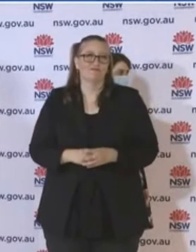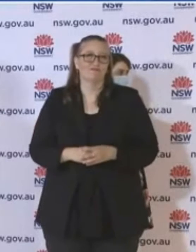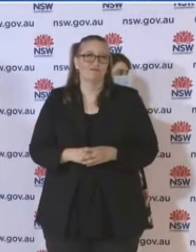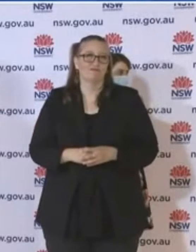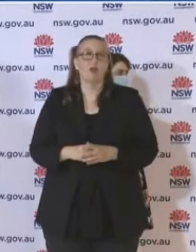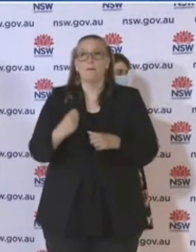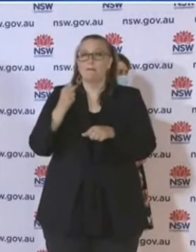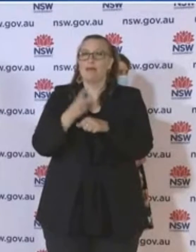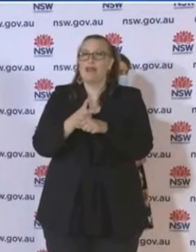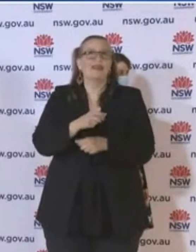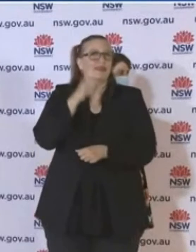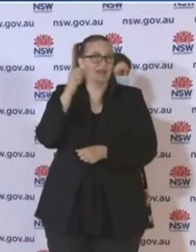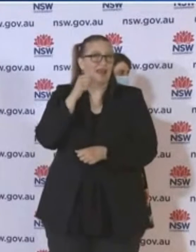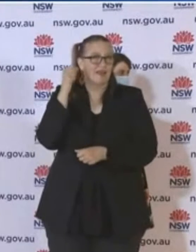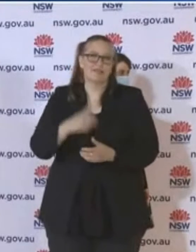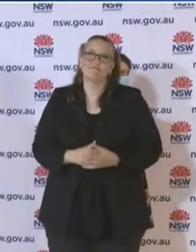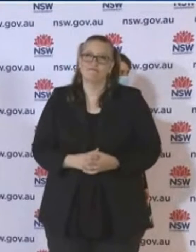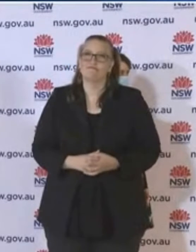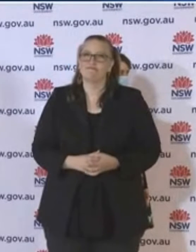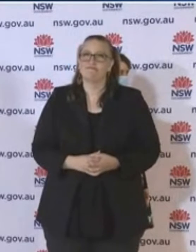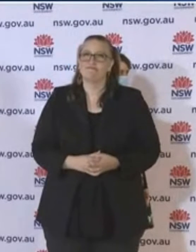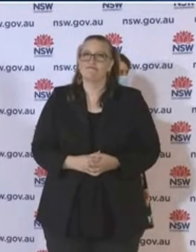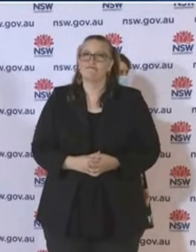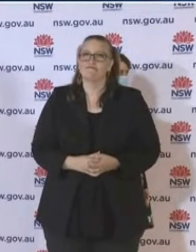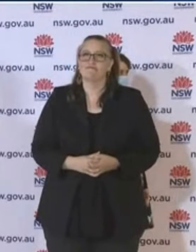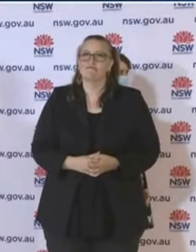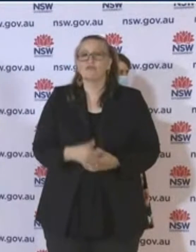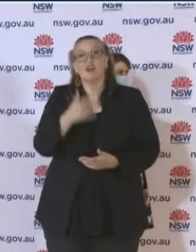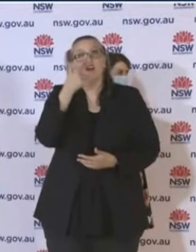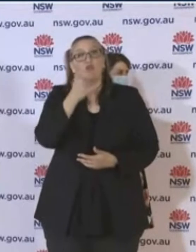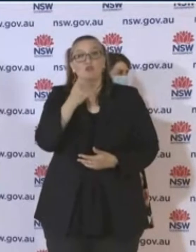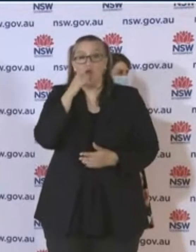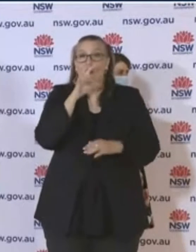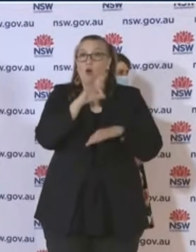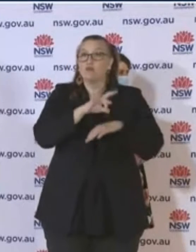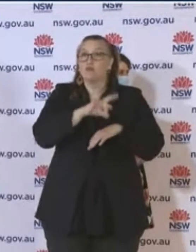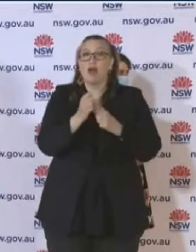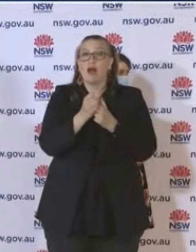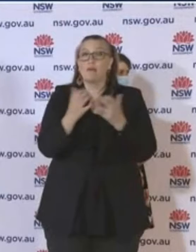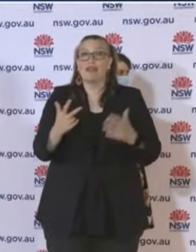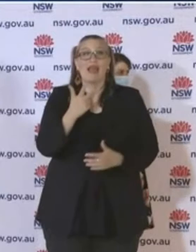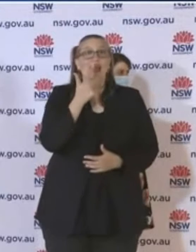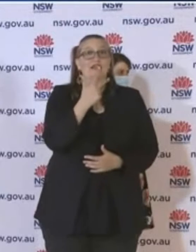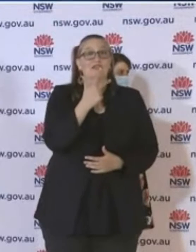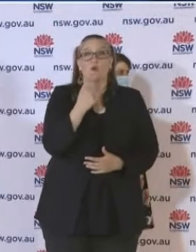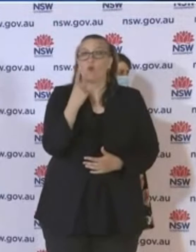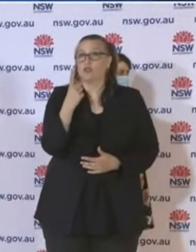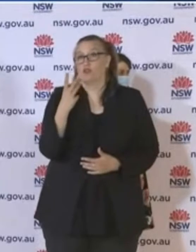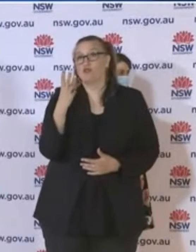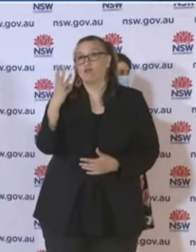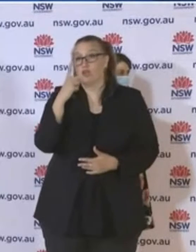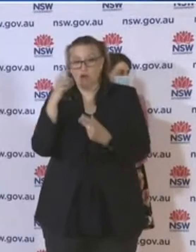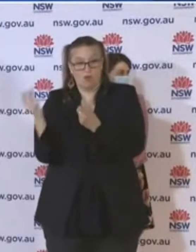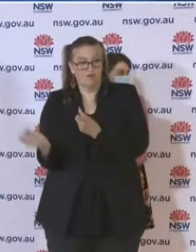129,182. Unfortunately, we're seeing large numbers of people in hospital with COVID. 813 people are admitted at the moment